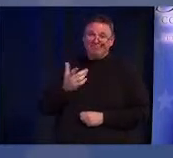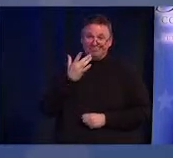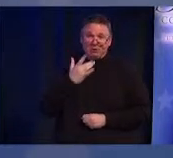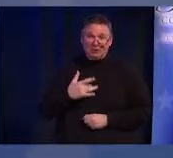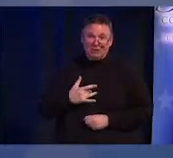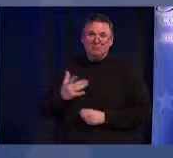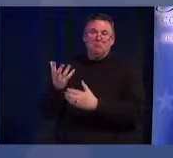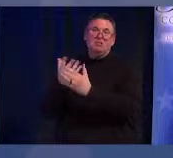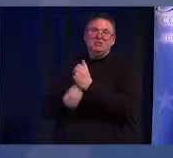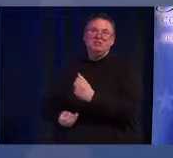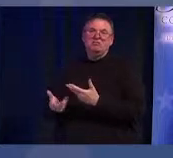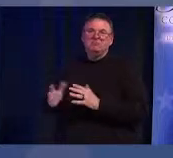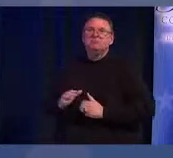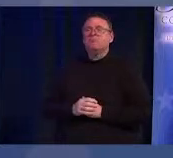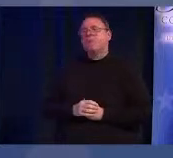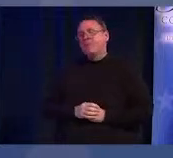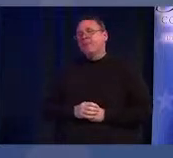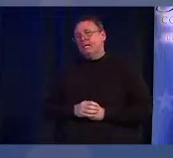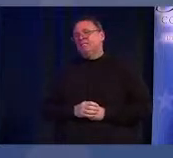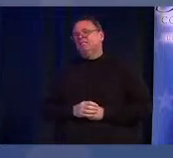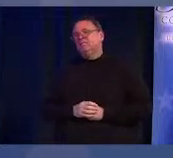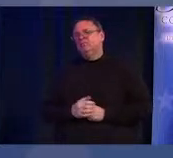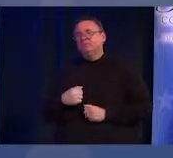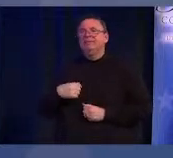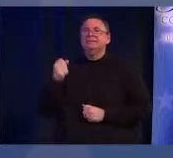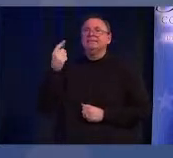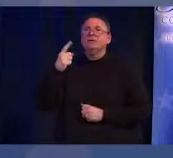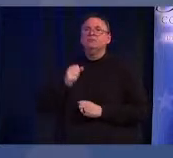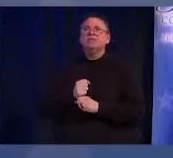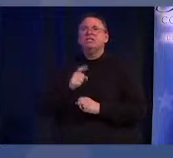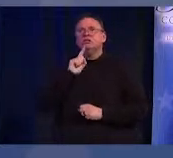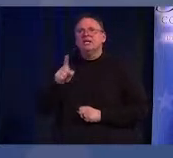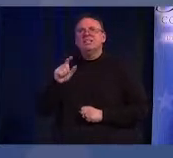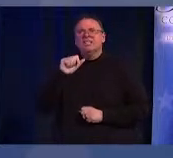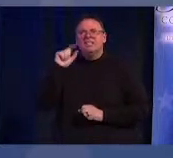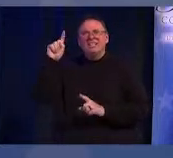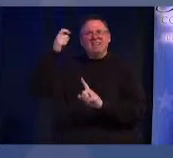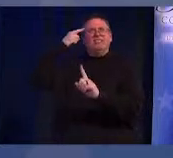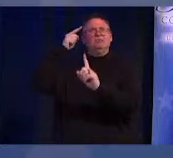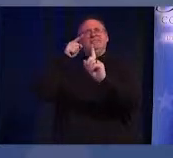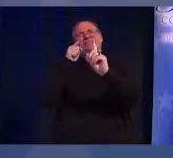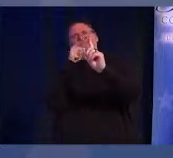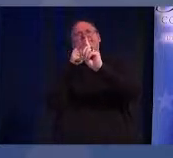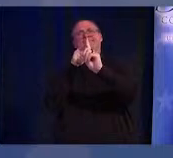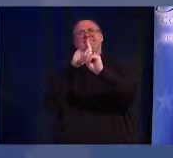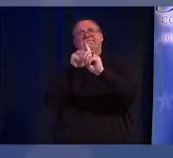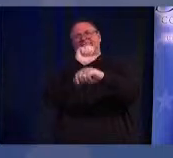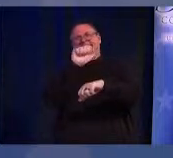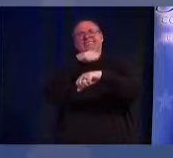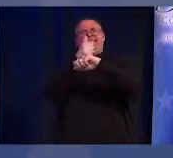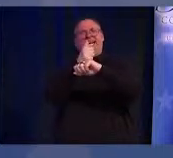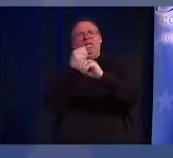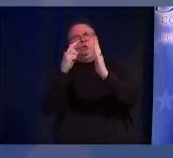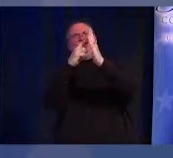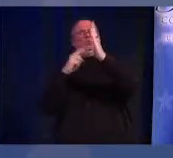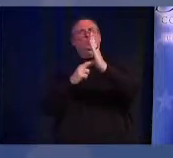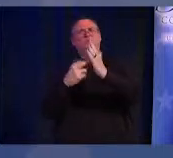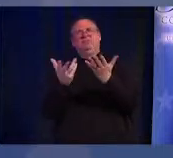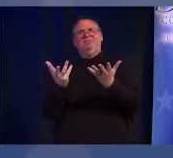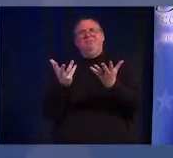want you to understand that we don't need government setting the rules